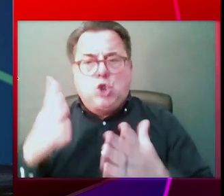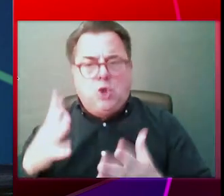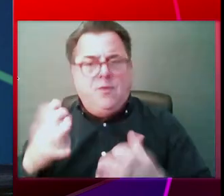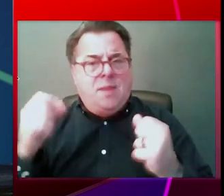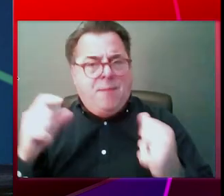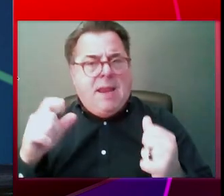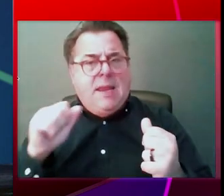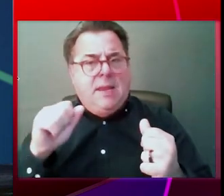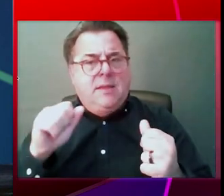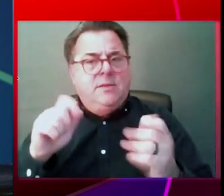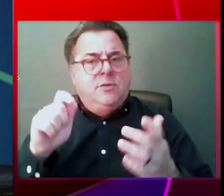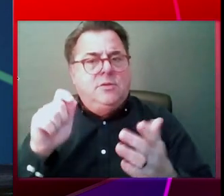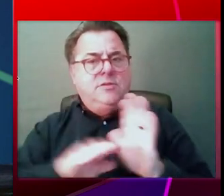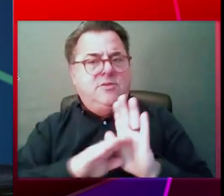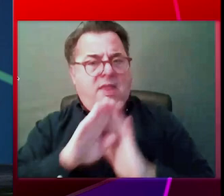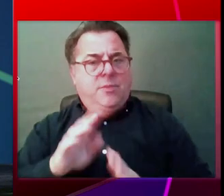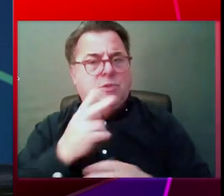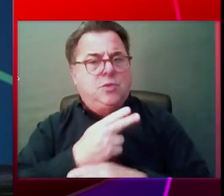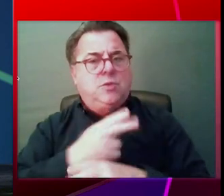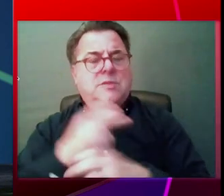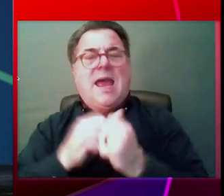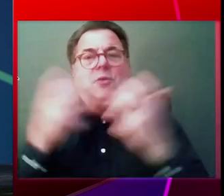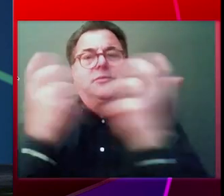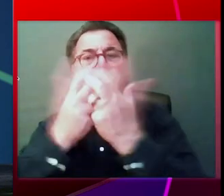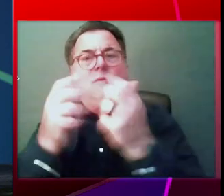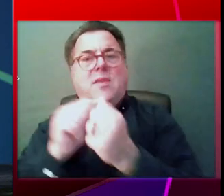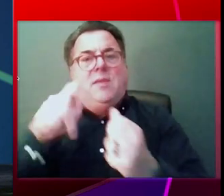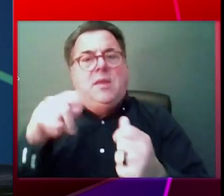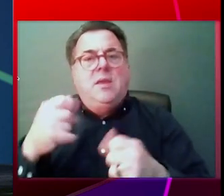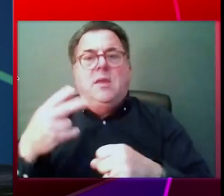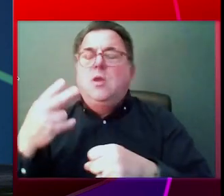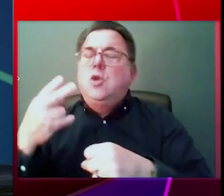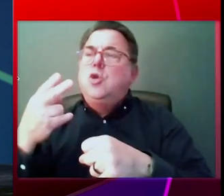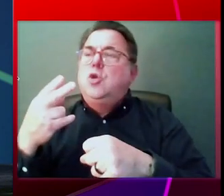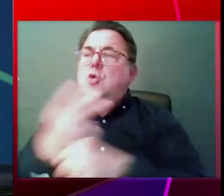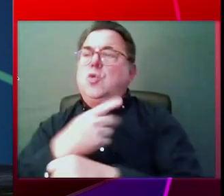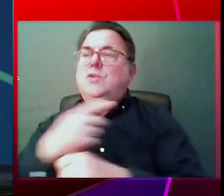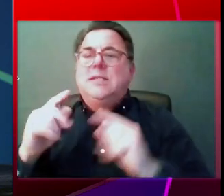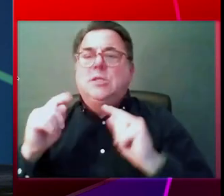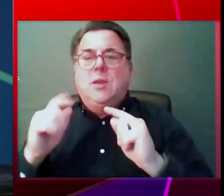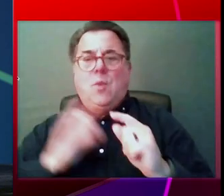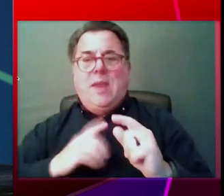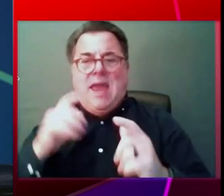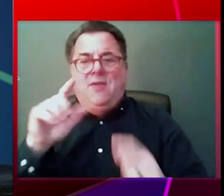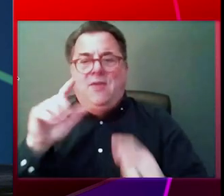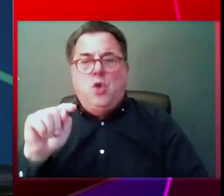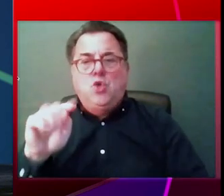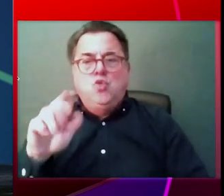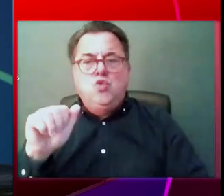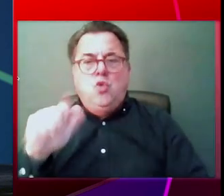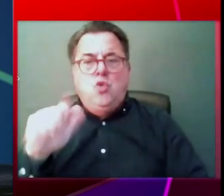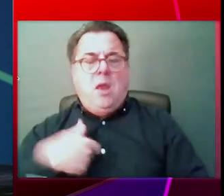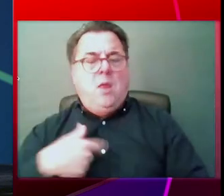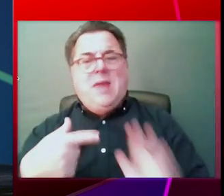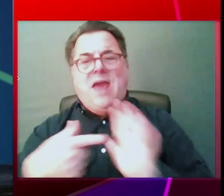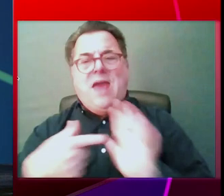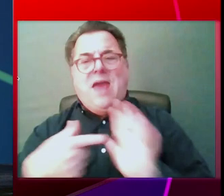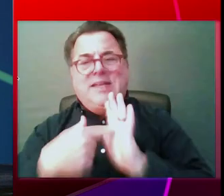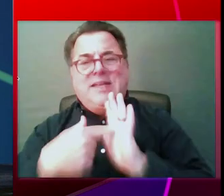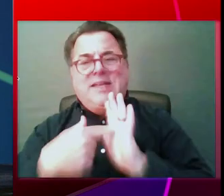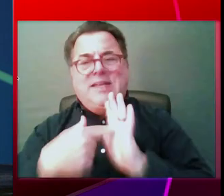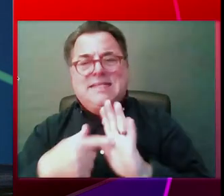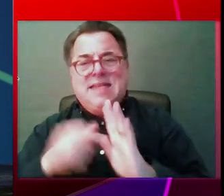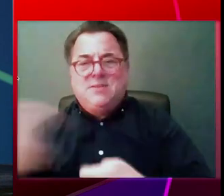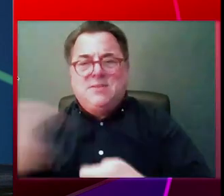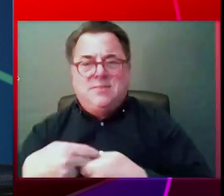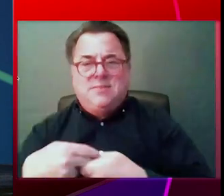about how to integrate with these APIs. Use our sample apps. The tutorials are really, really helpful to help guide on how to integrate